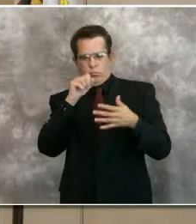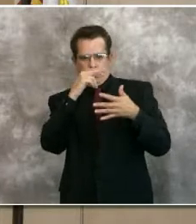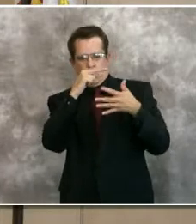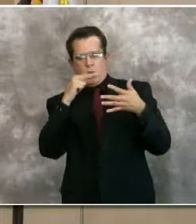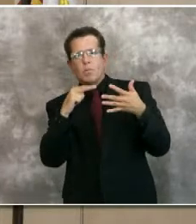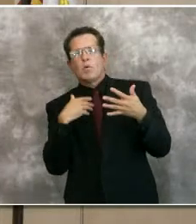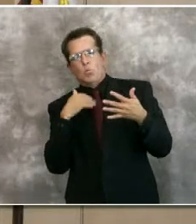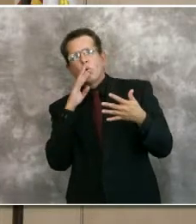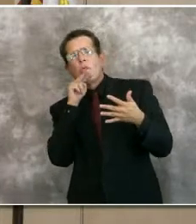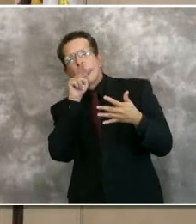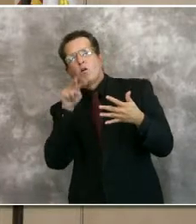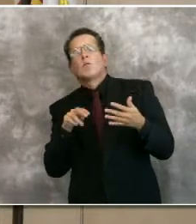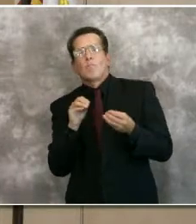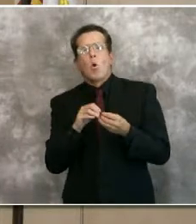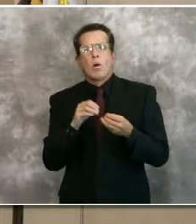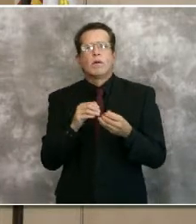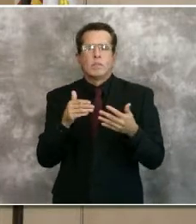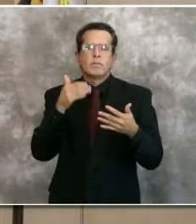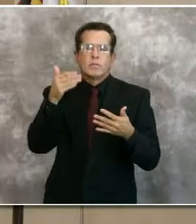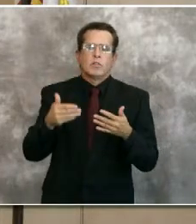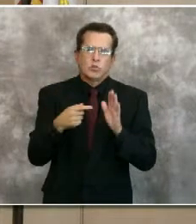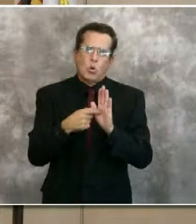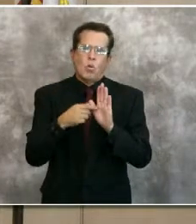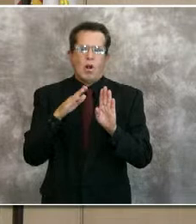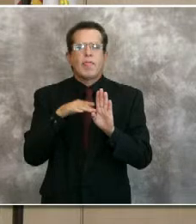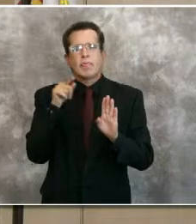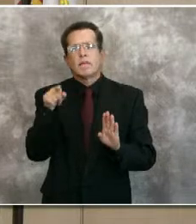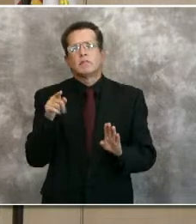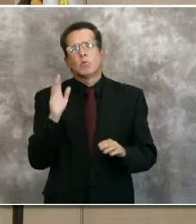setting locations. So